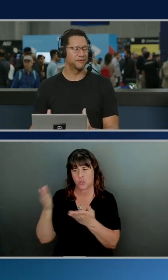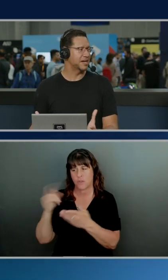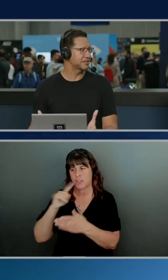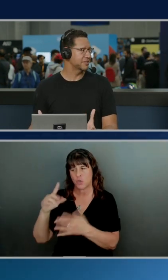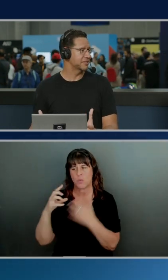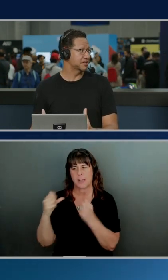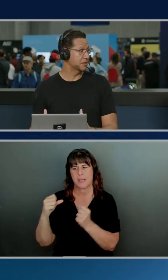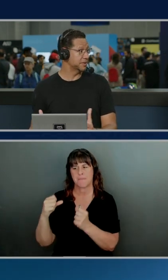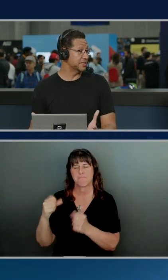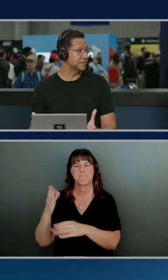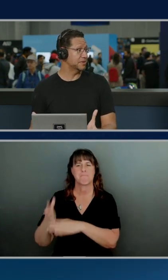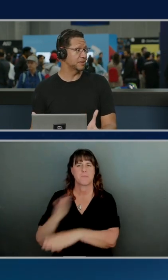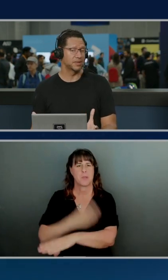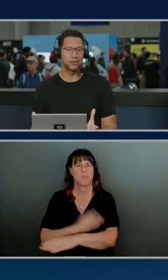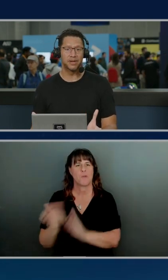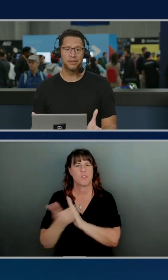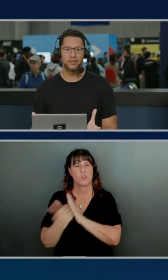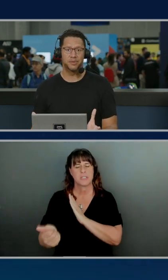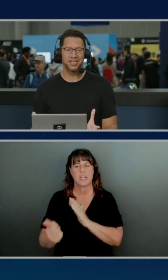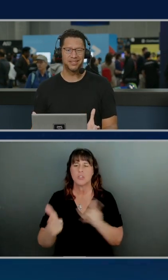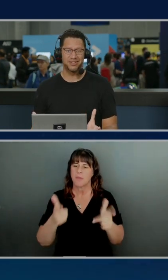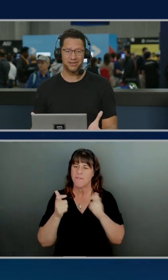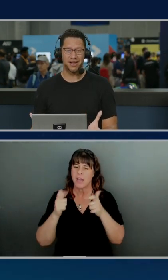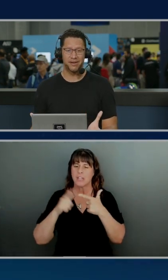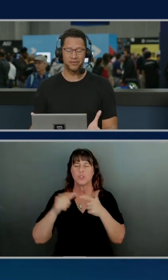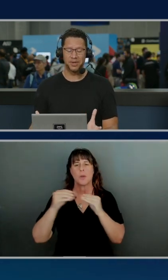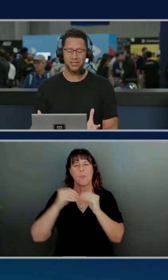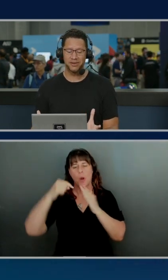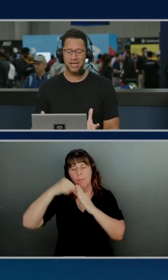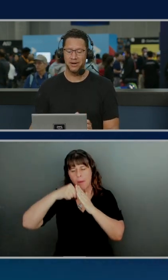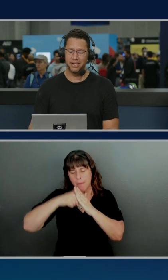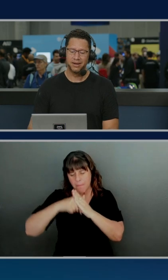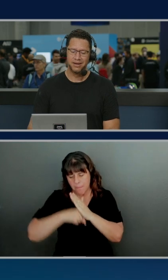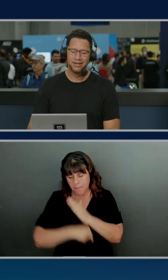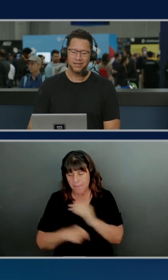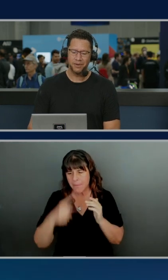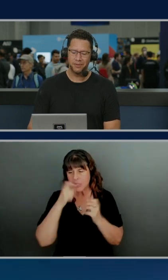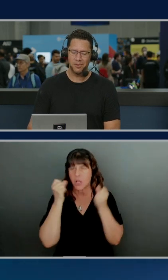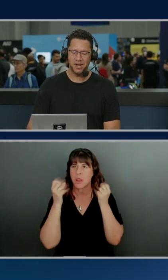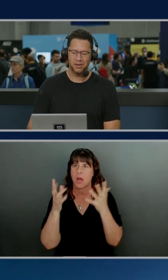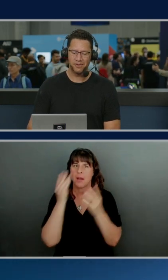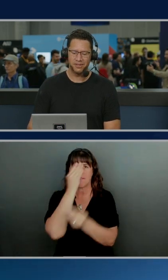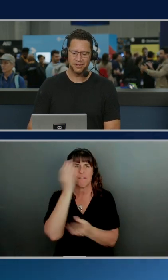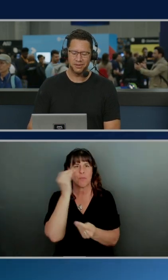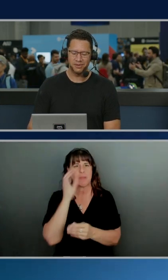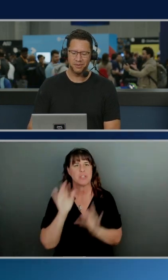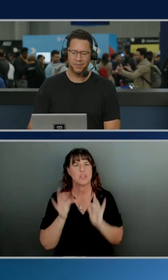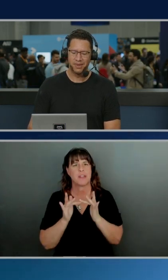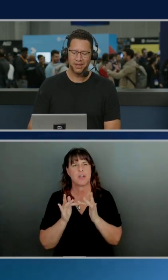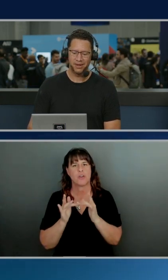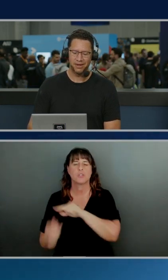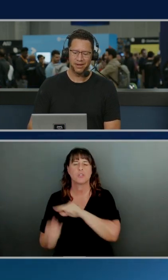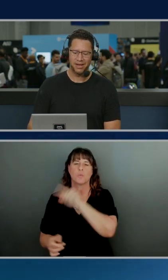to learn faster, and to go a little bit deeper than what they were able to because there's a lot of information on the internet. So we go back over to